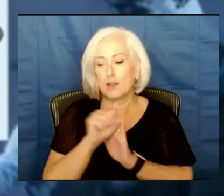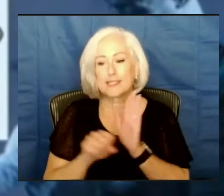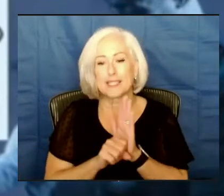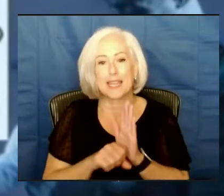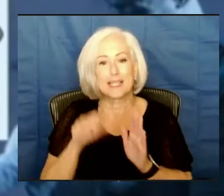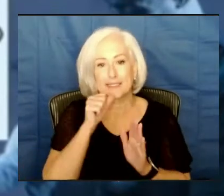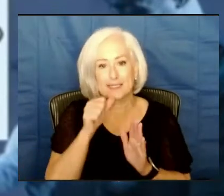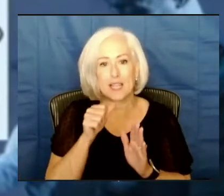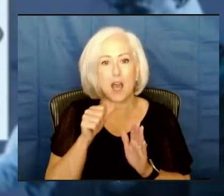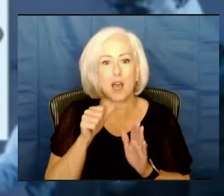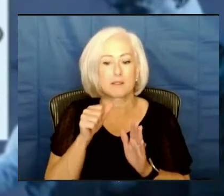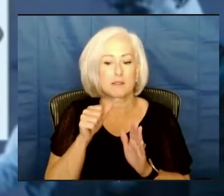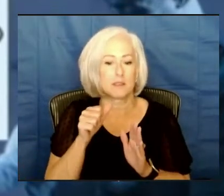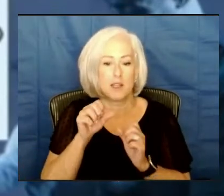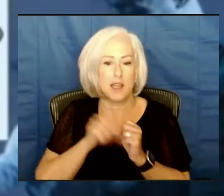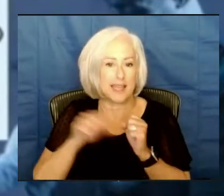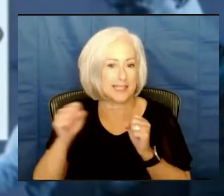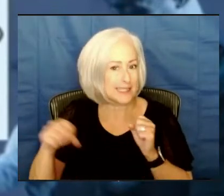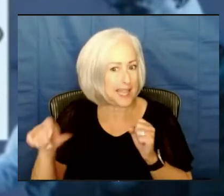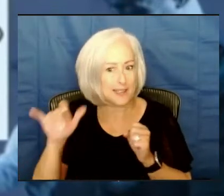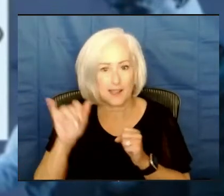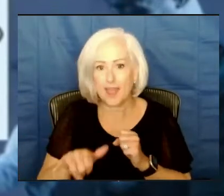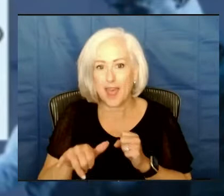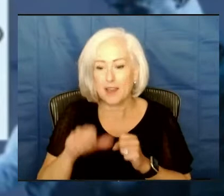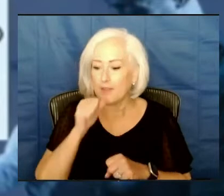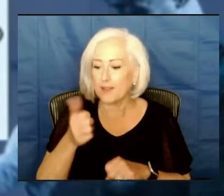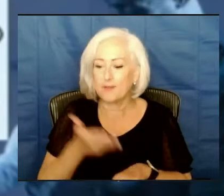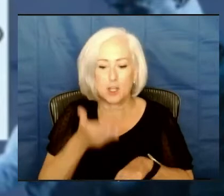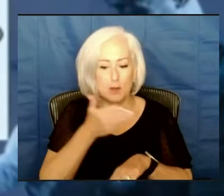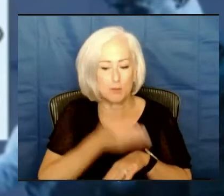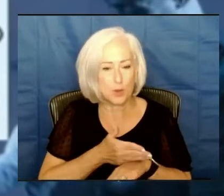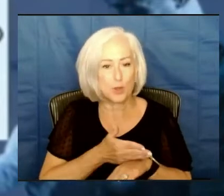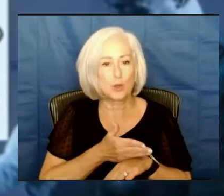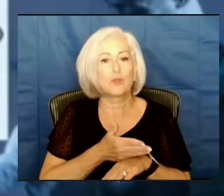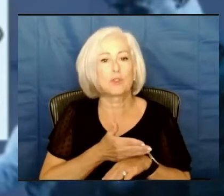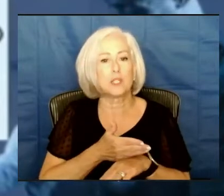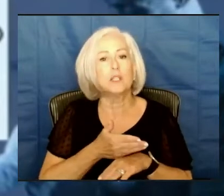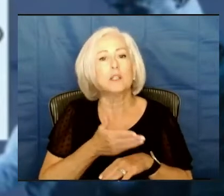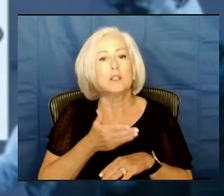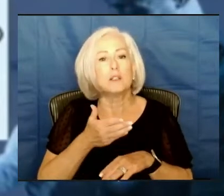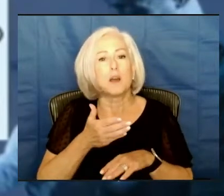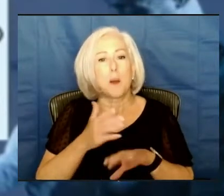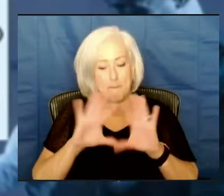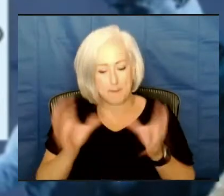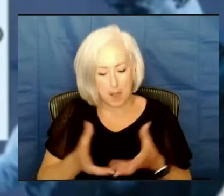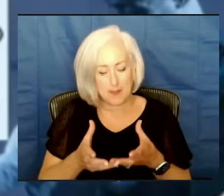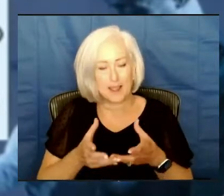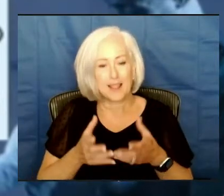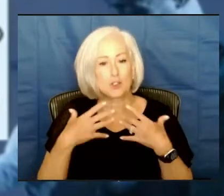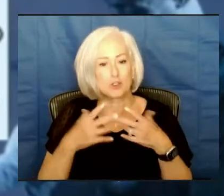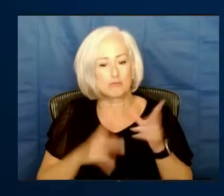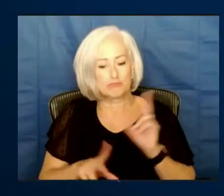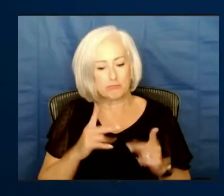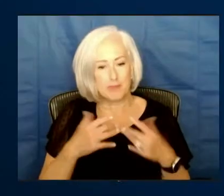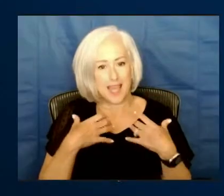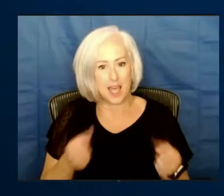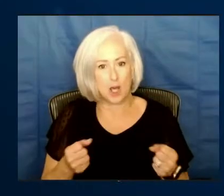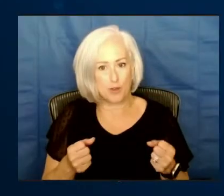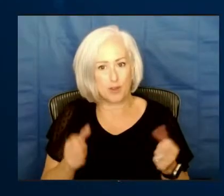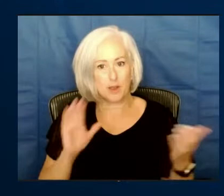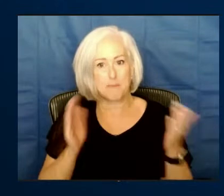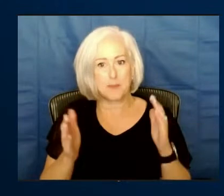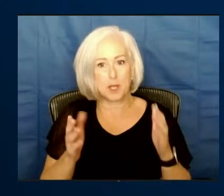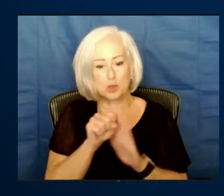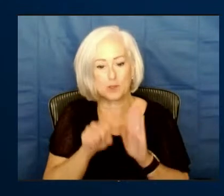Medicaid have not excelled in improving population health as those states that have expanded Medicaid. Yeah, and again, the